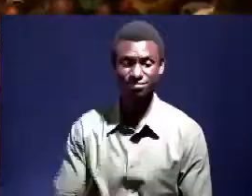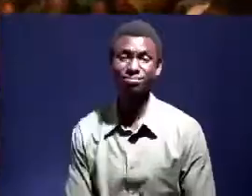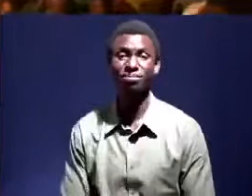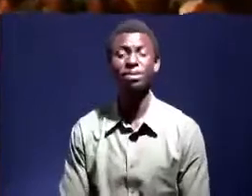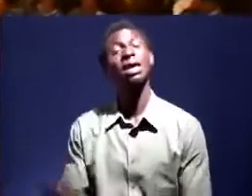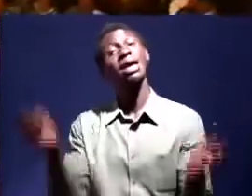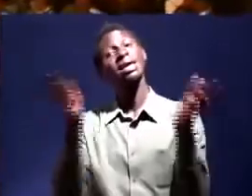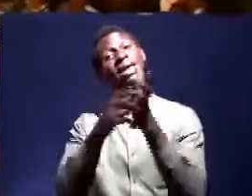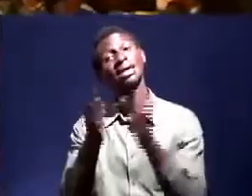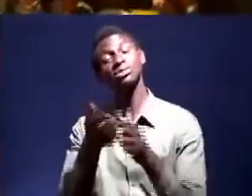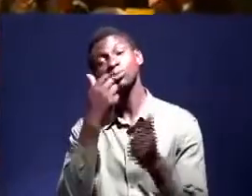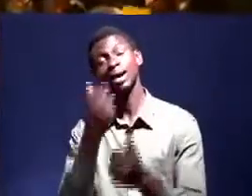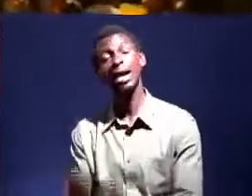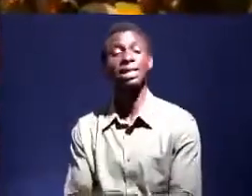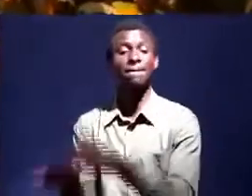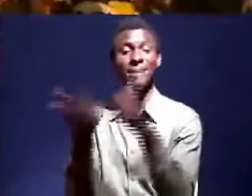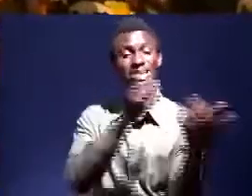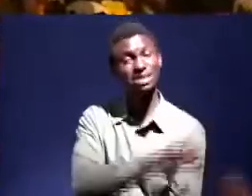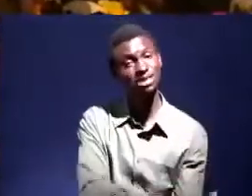Wouldn't you agree with me tonight